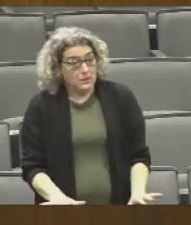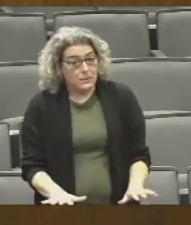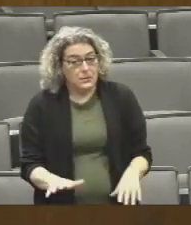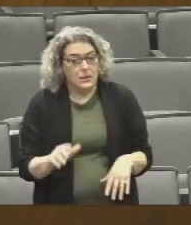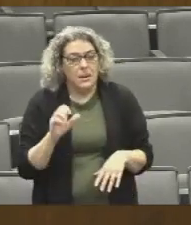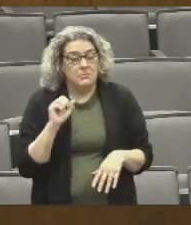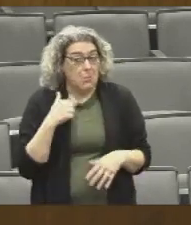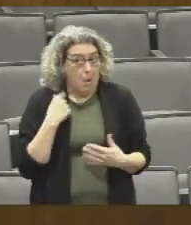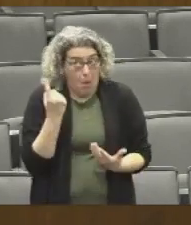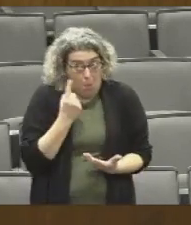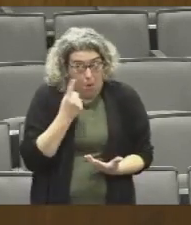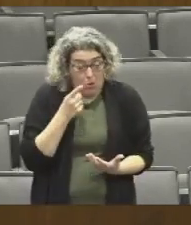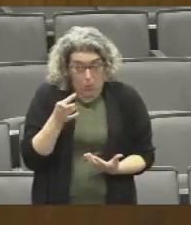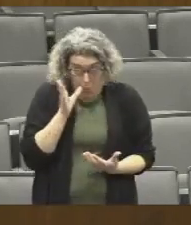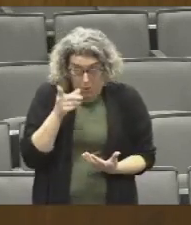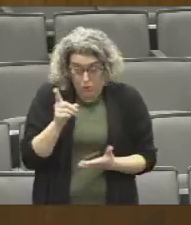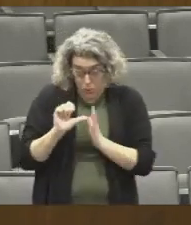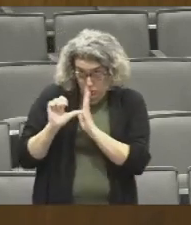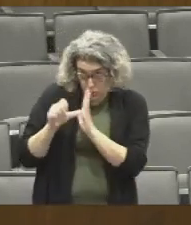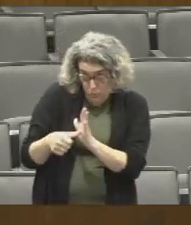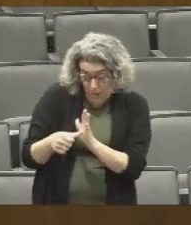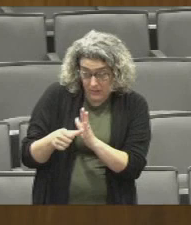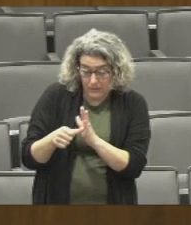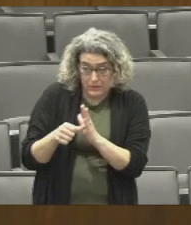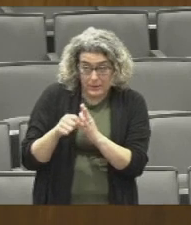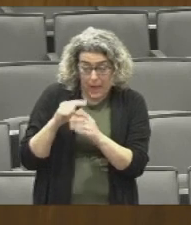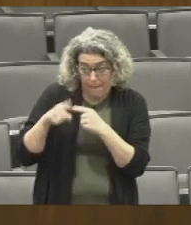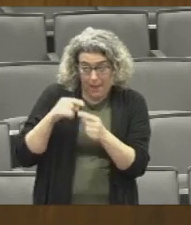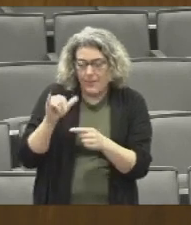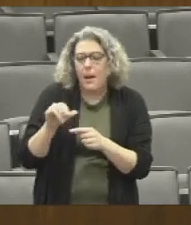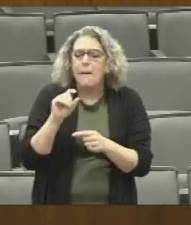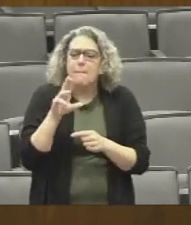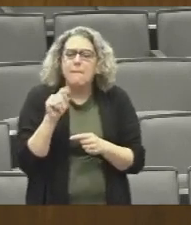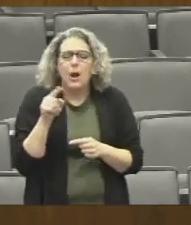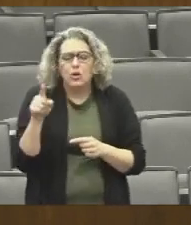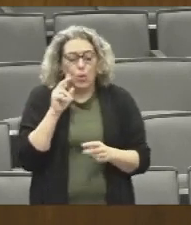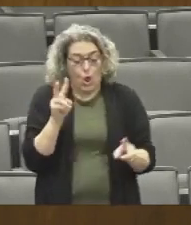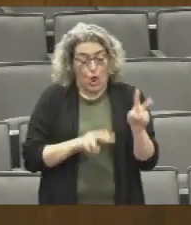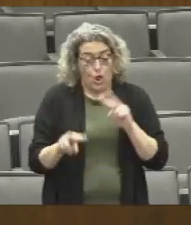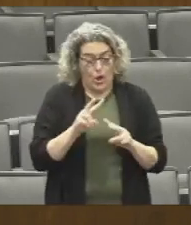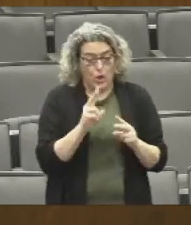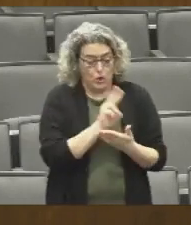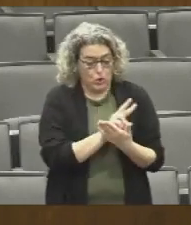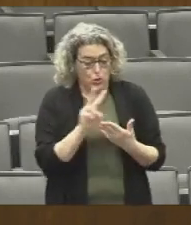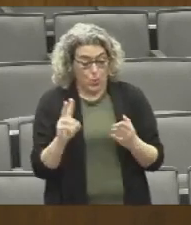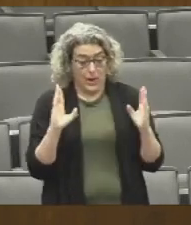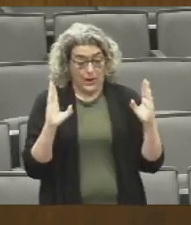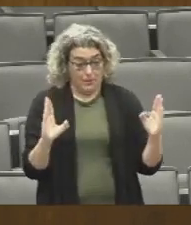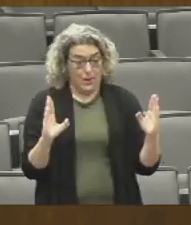stress these, but should we be looking to the two-week out period of June 1 to see if there's some